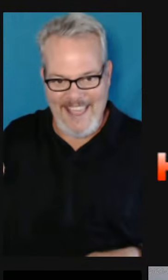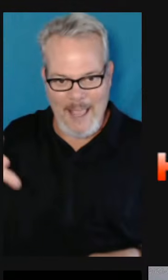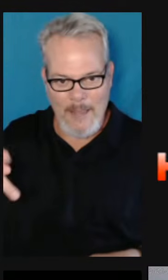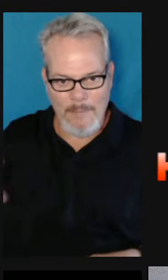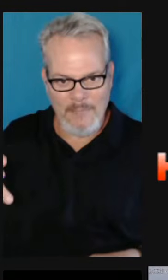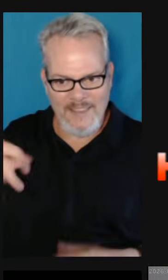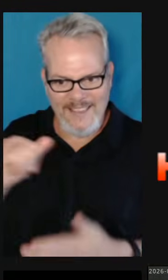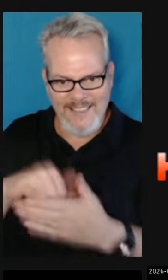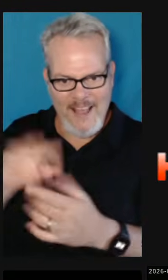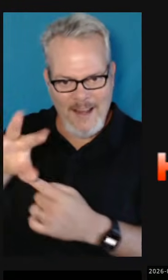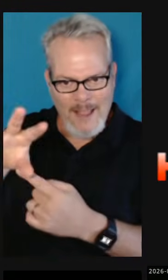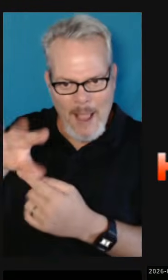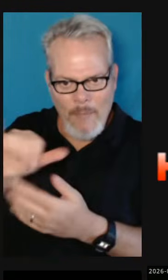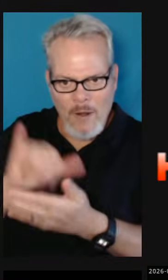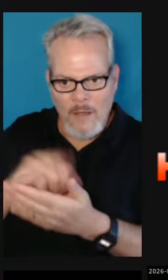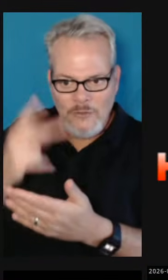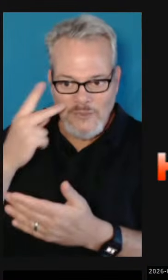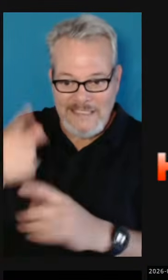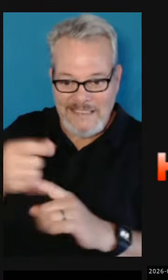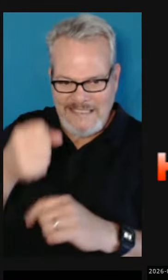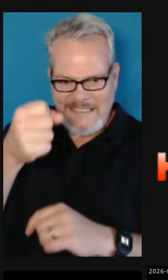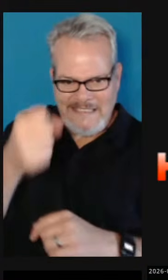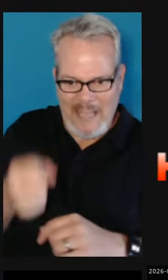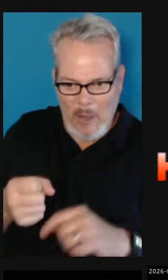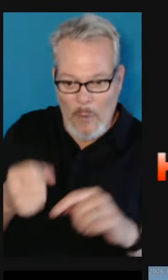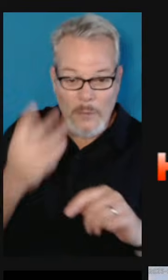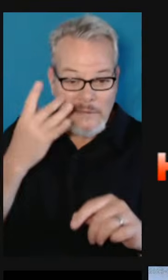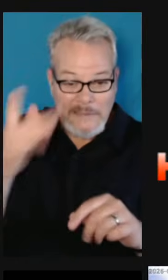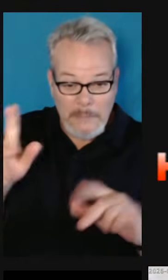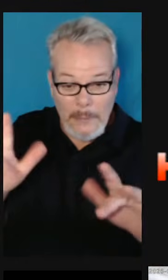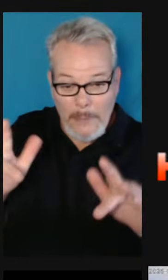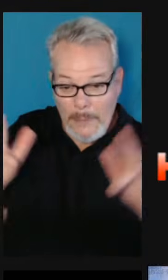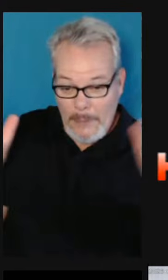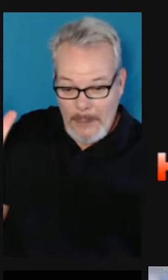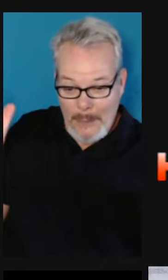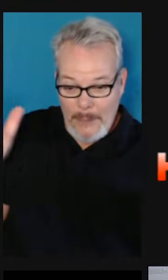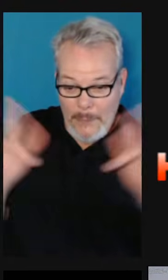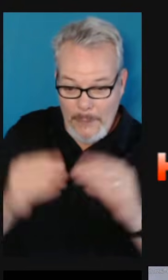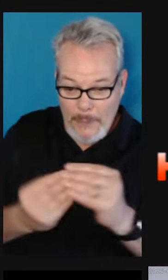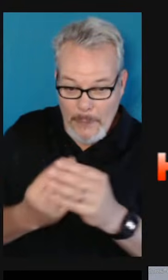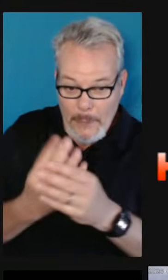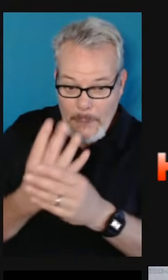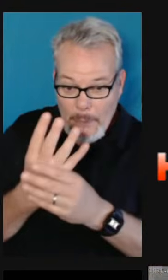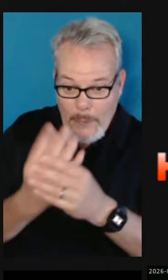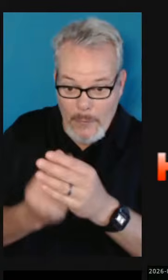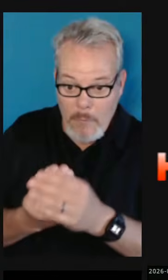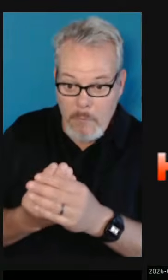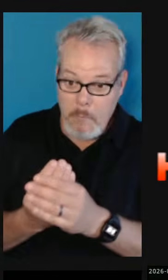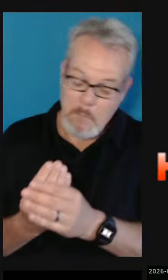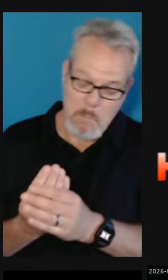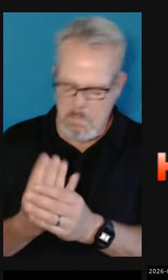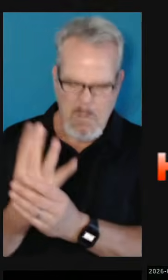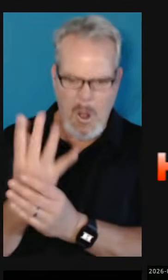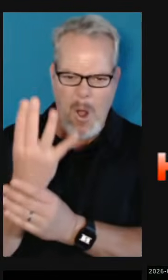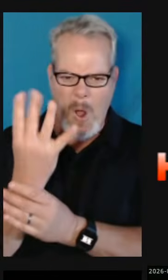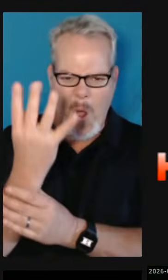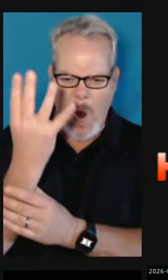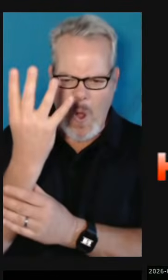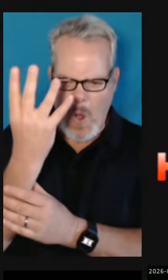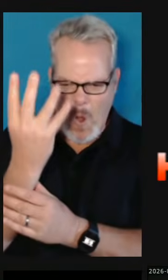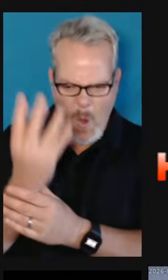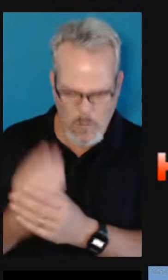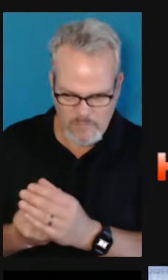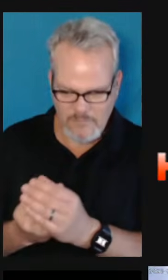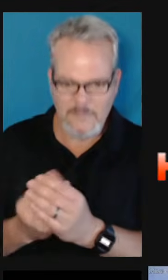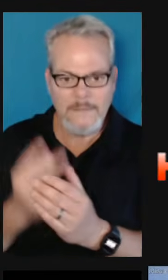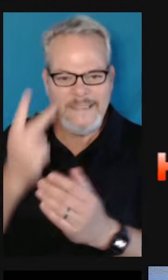looking south to Kīlauea. And you see the glow of the overflows there to start. And here comes a big pulse. There's a lot of other clouds